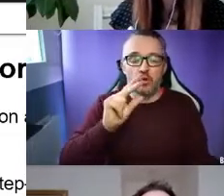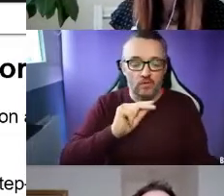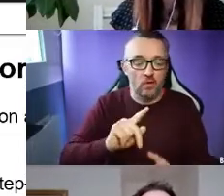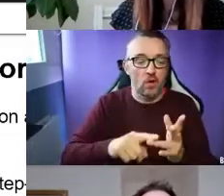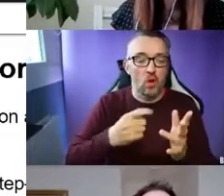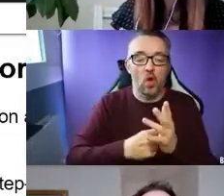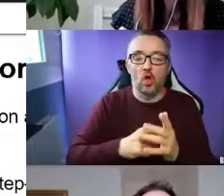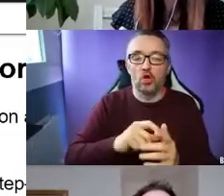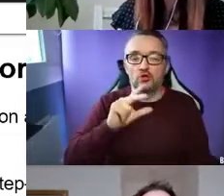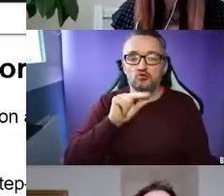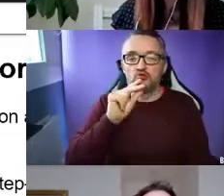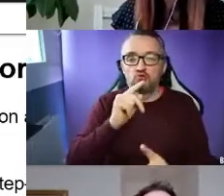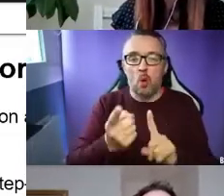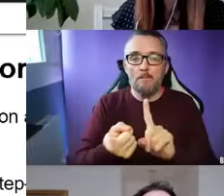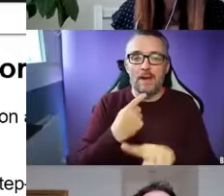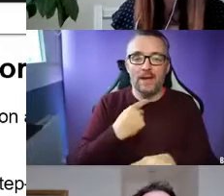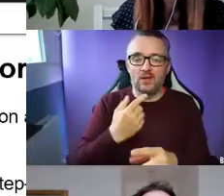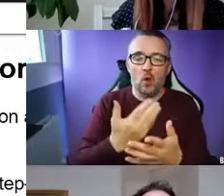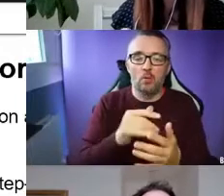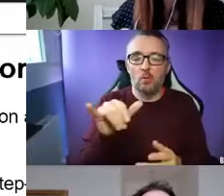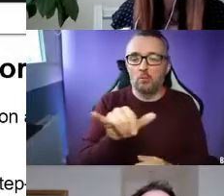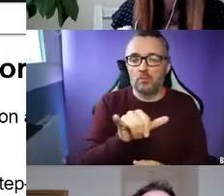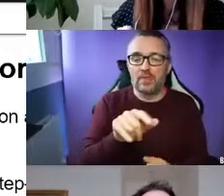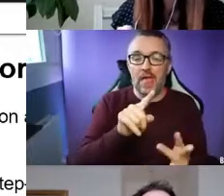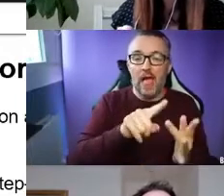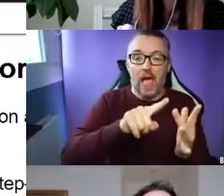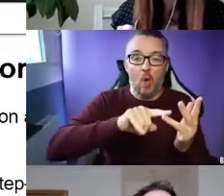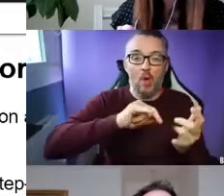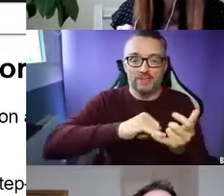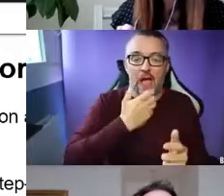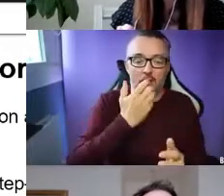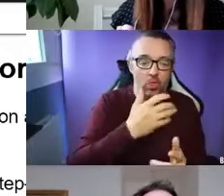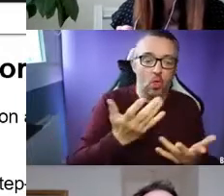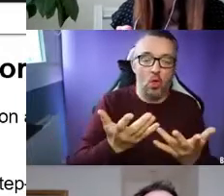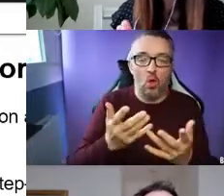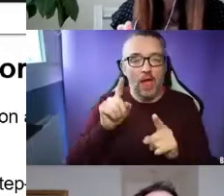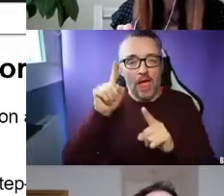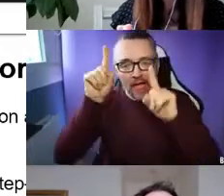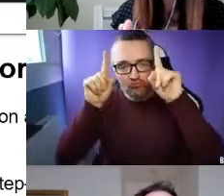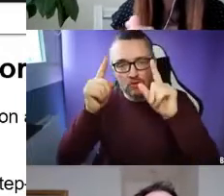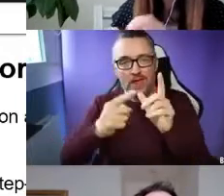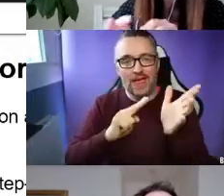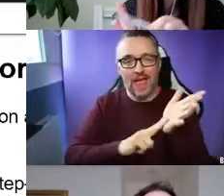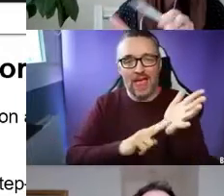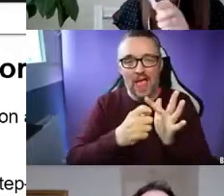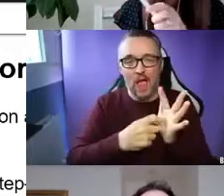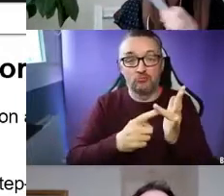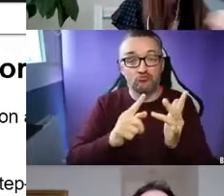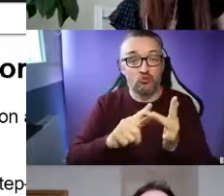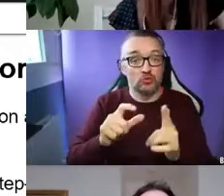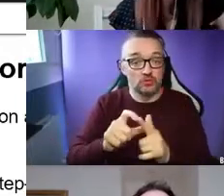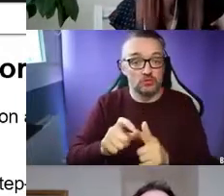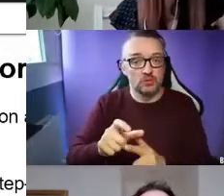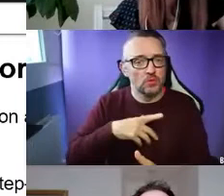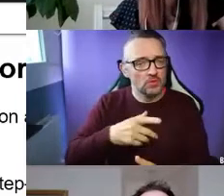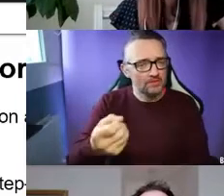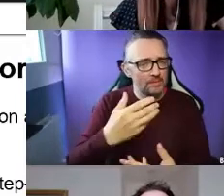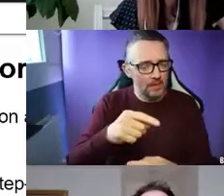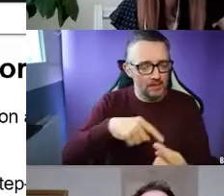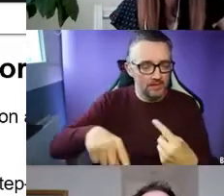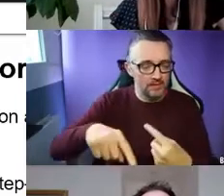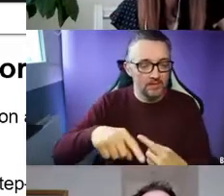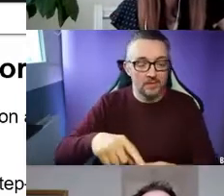iOS and Android platforms. If you're familiar with these, we'd really appreciate the feedback. And we want to follow best